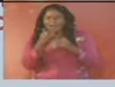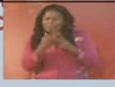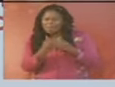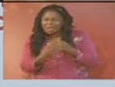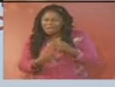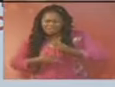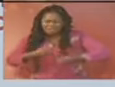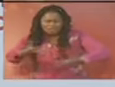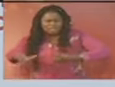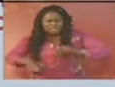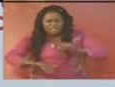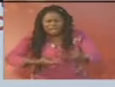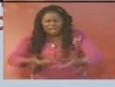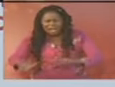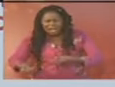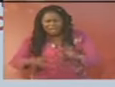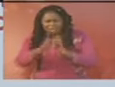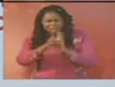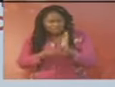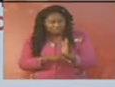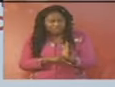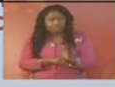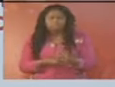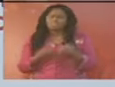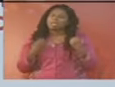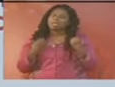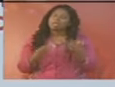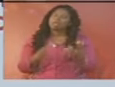policy that takes a lot of behind the scenes work.